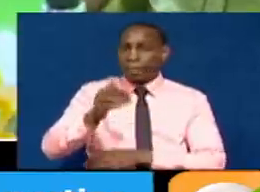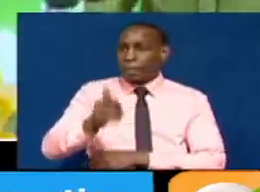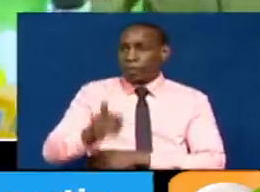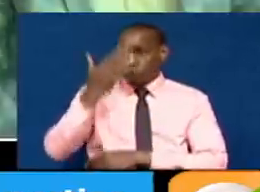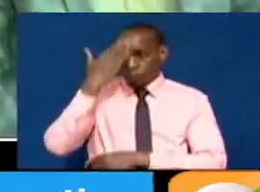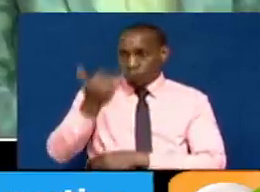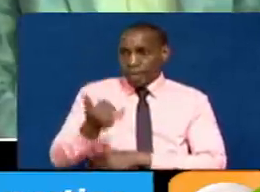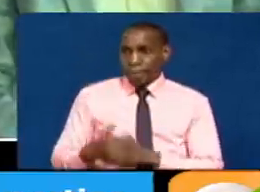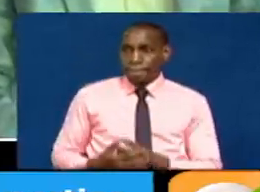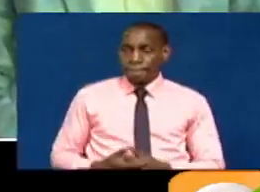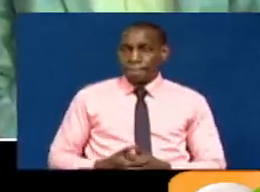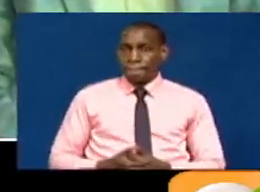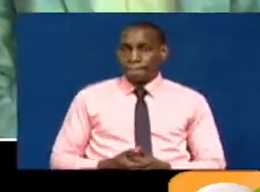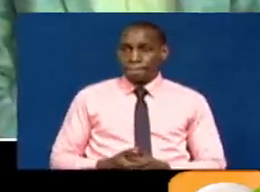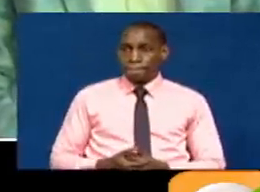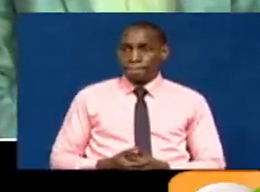because of